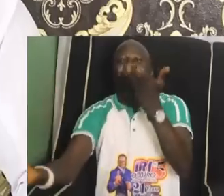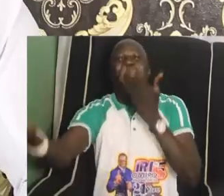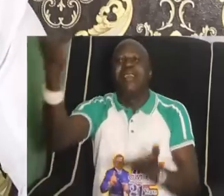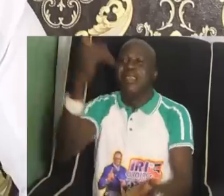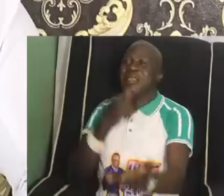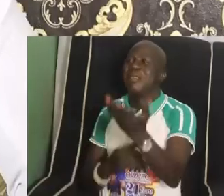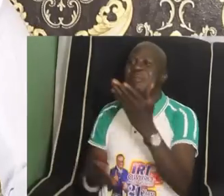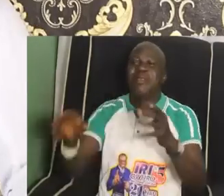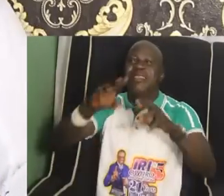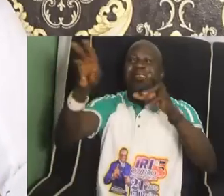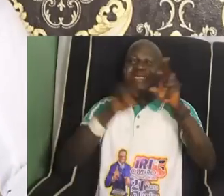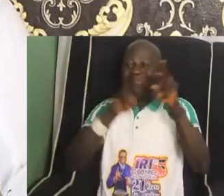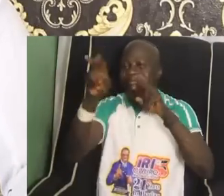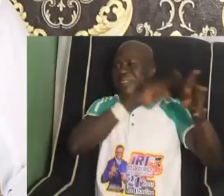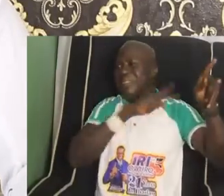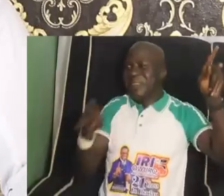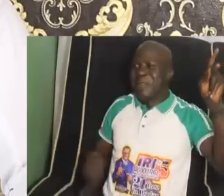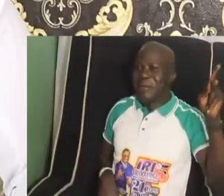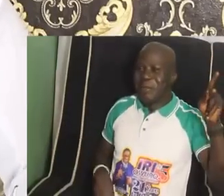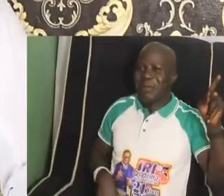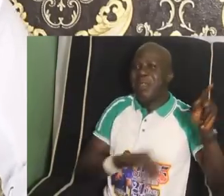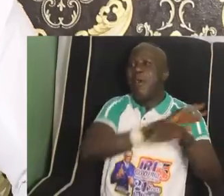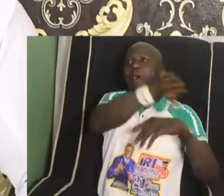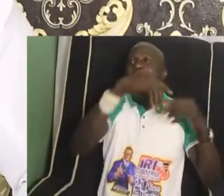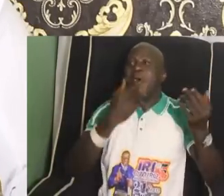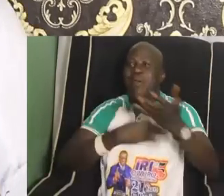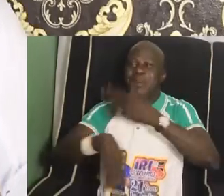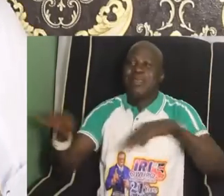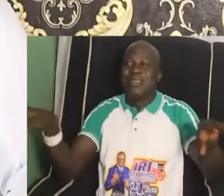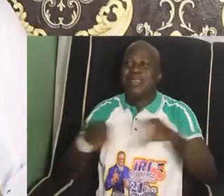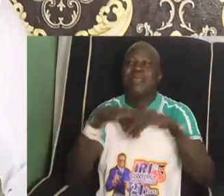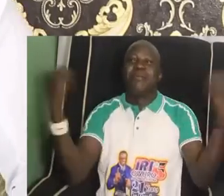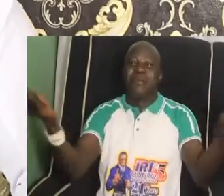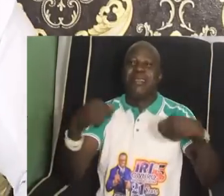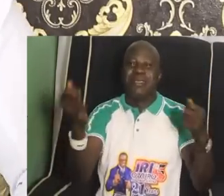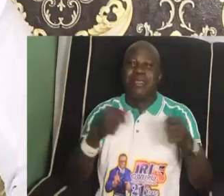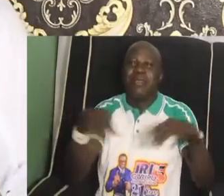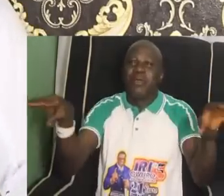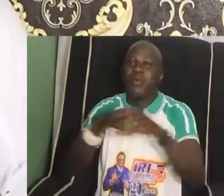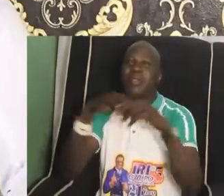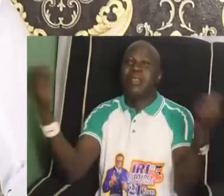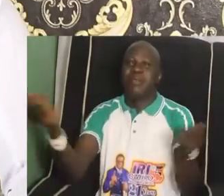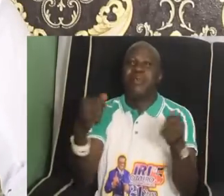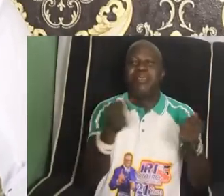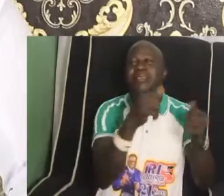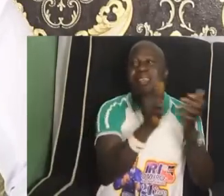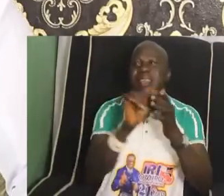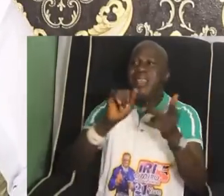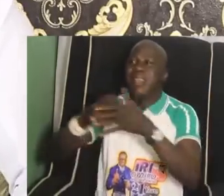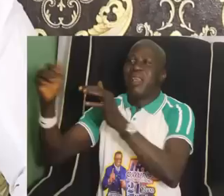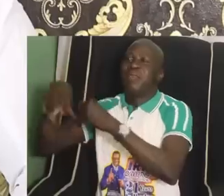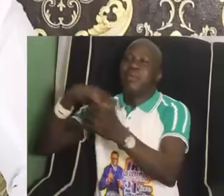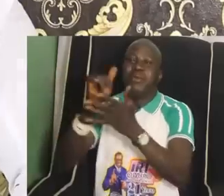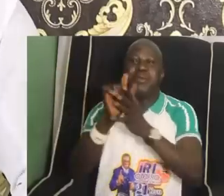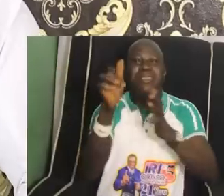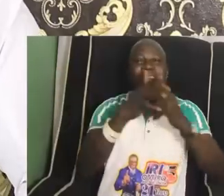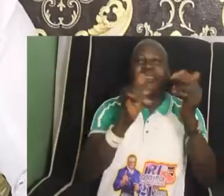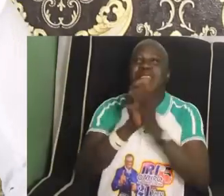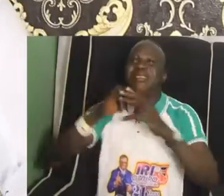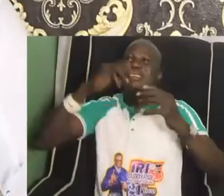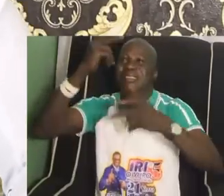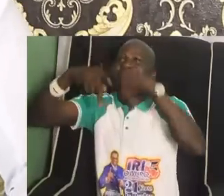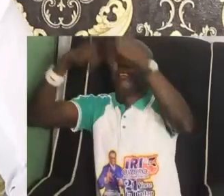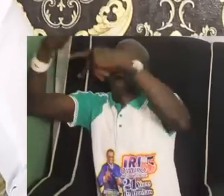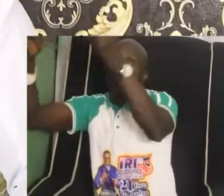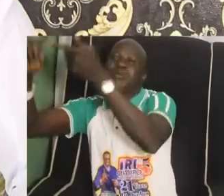home. Wa de se bi oba. Reign as king. Gbe yan lojo bi oni. Ni we be anniversary. Eyin to je pe eyin se graduation yi